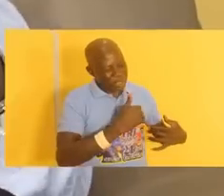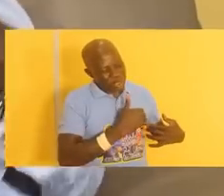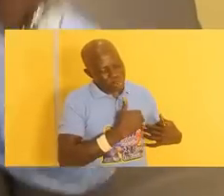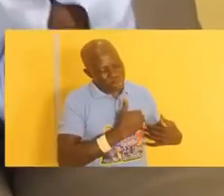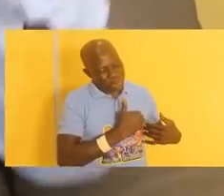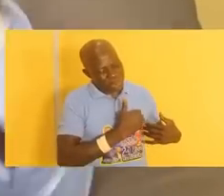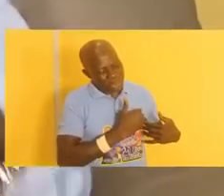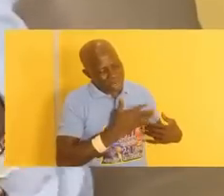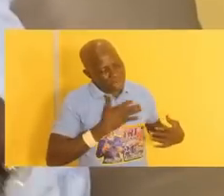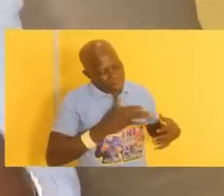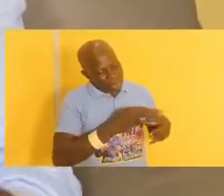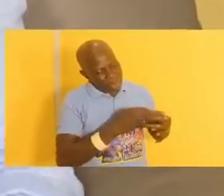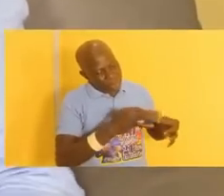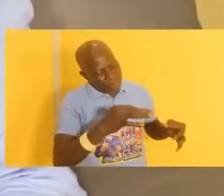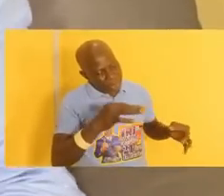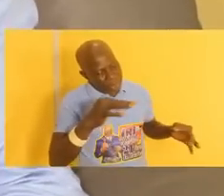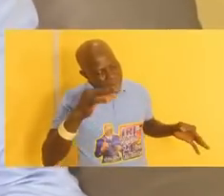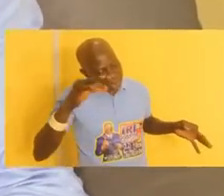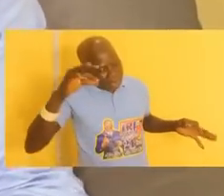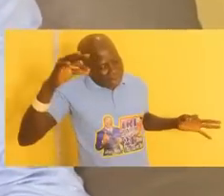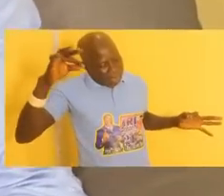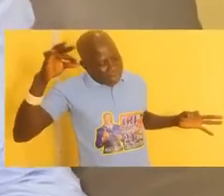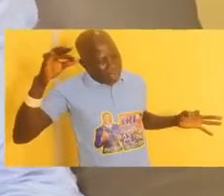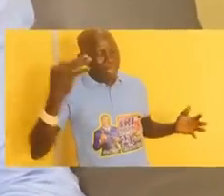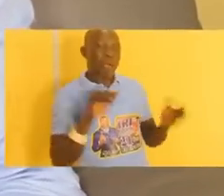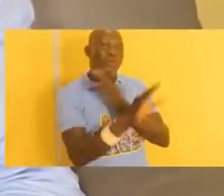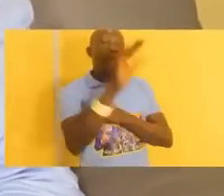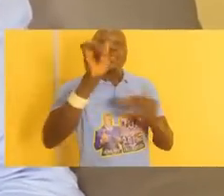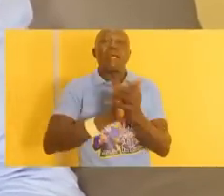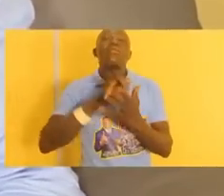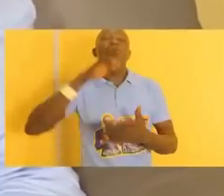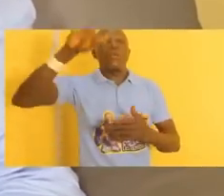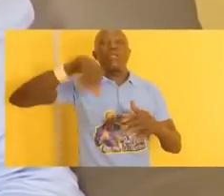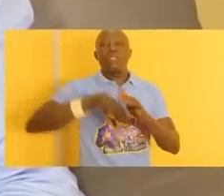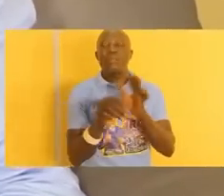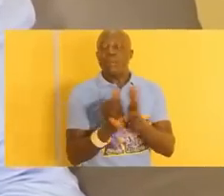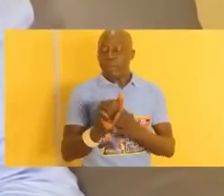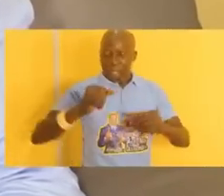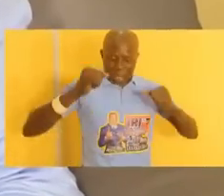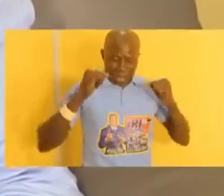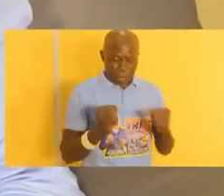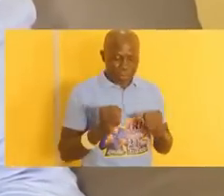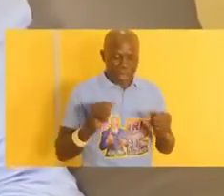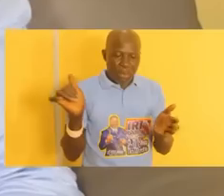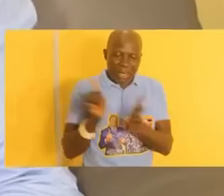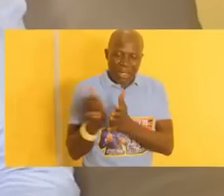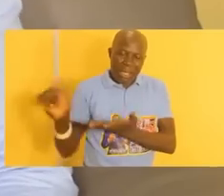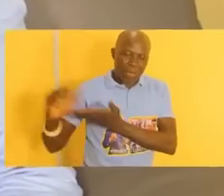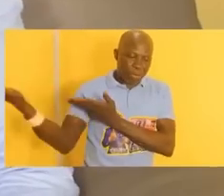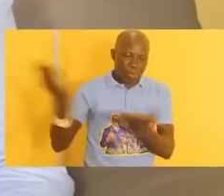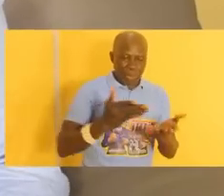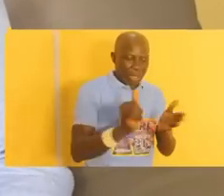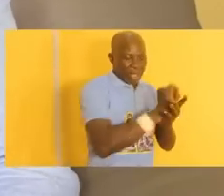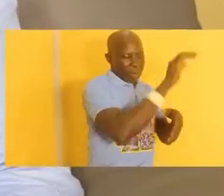mi. Emi Olorun. The spirit of God. Ibe ni agbara wa. That's where power dwells. Agbara ni mo gbe yen de ipo giga.